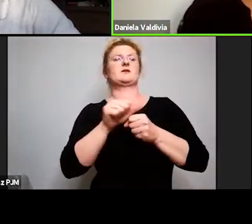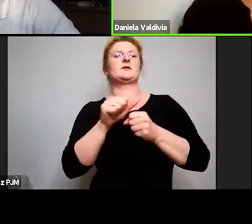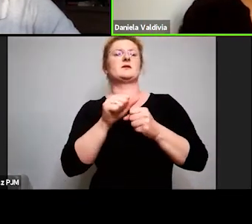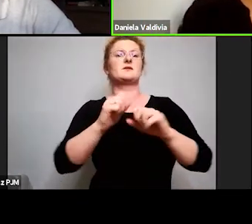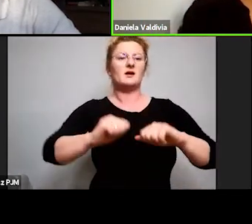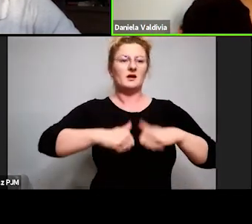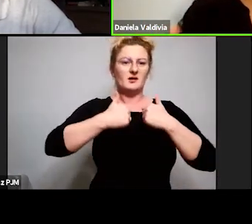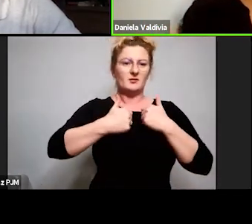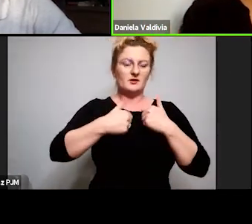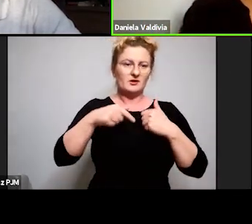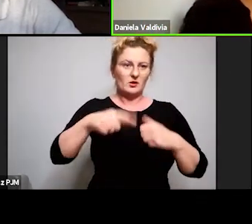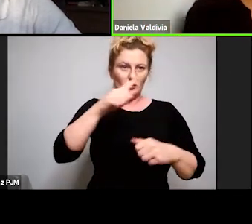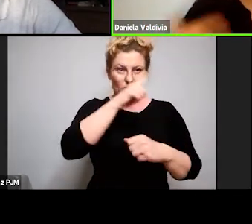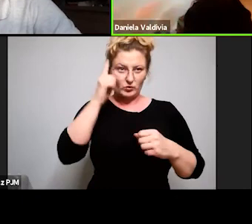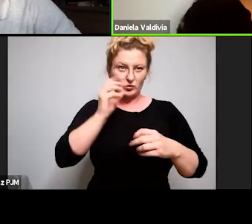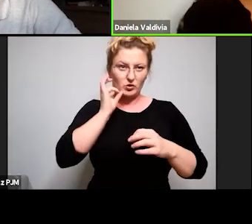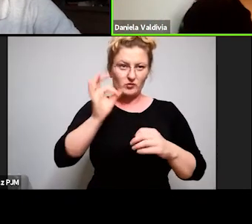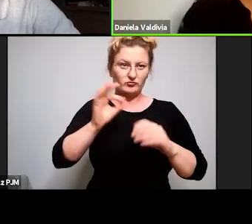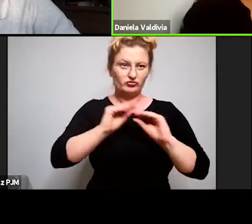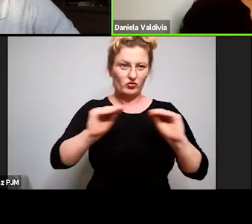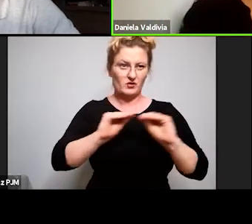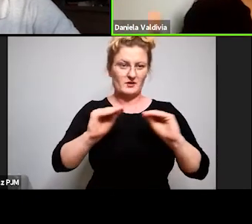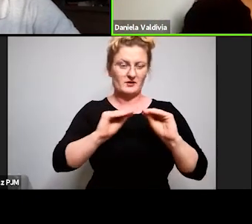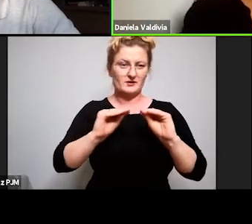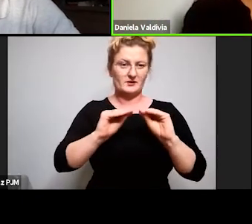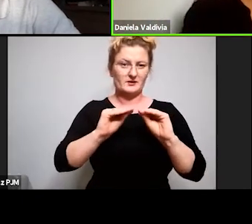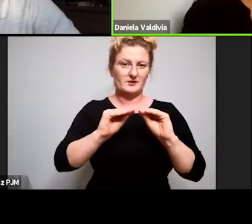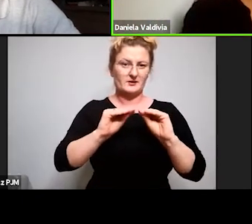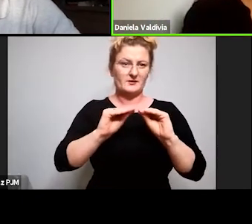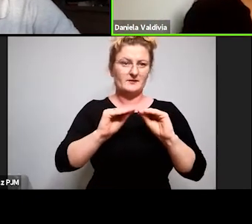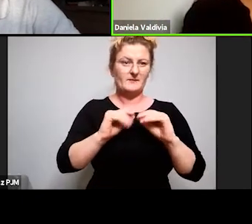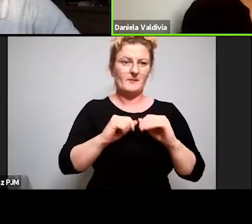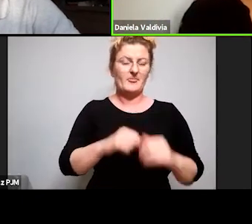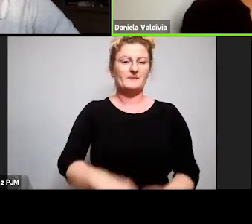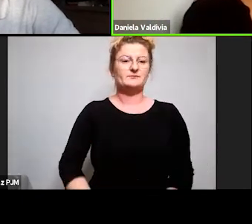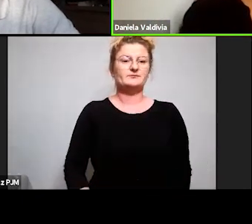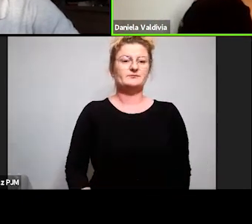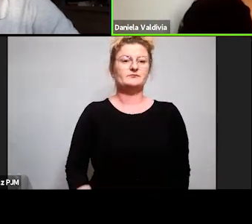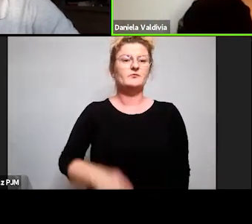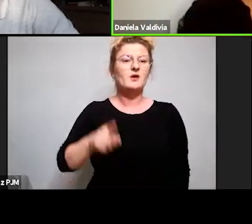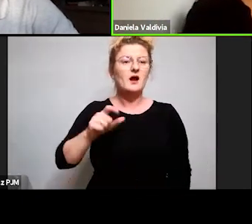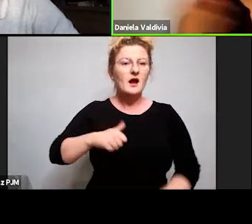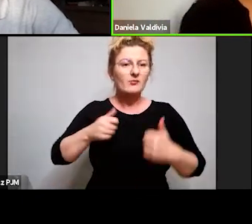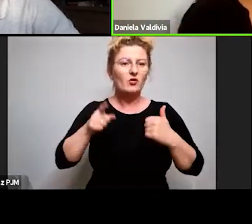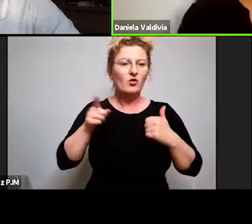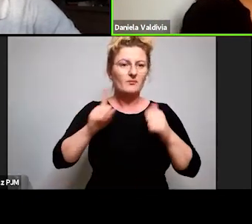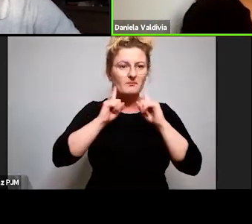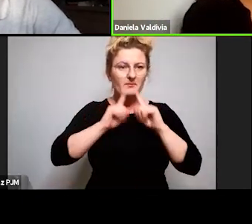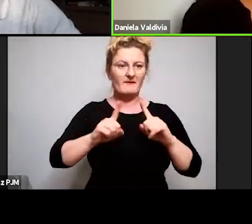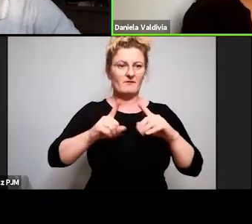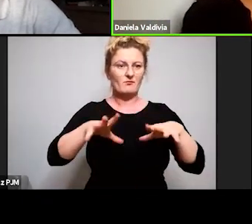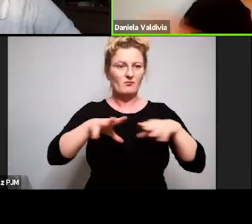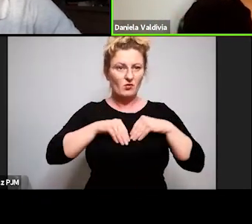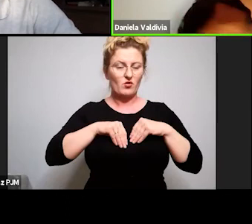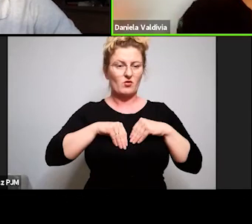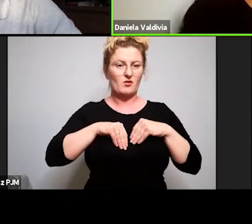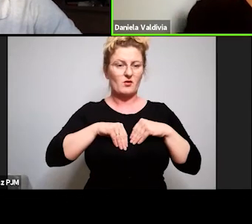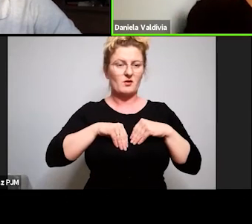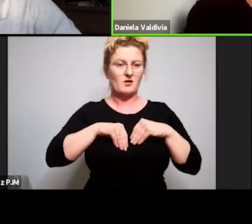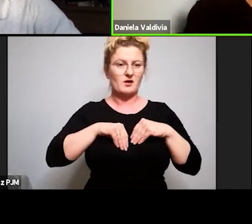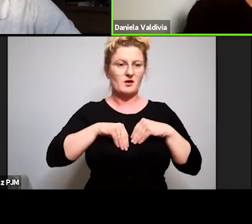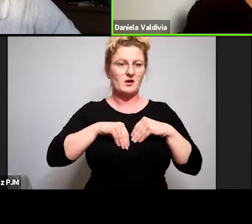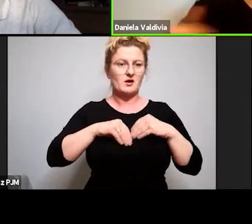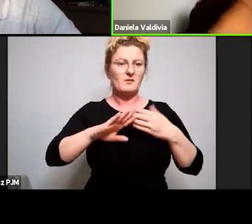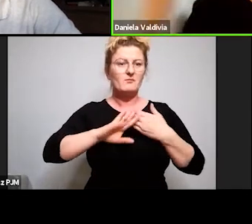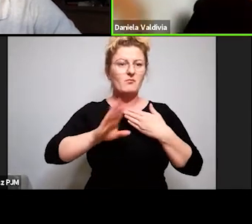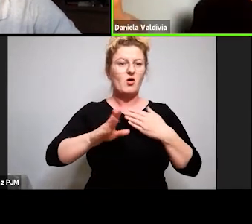cases and to assist these women. And then after 3 months, they are gone. They go to other